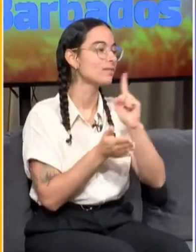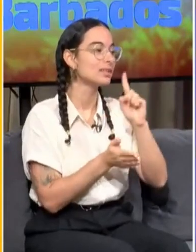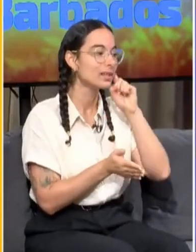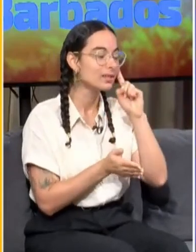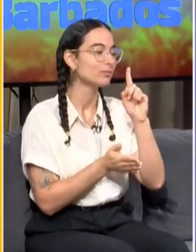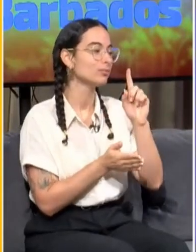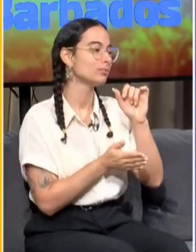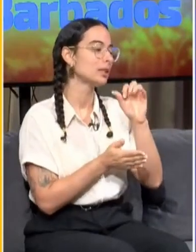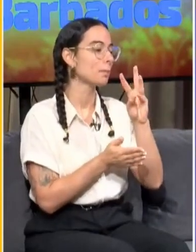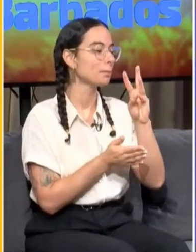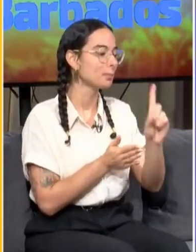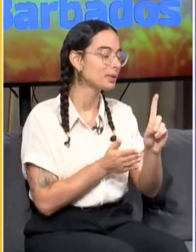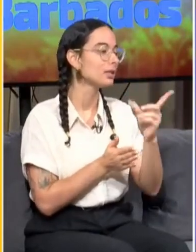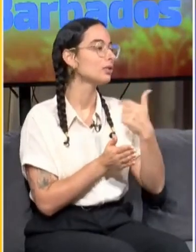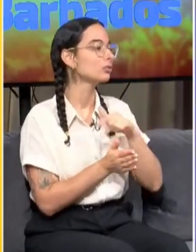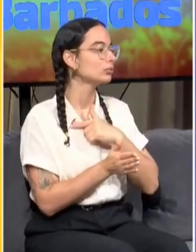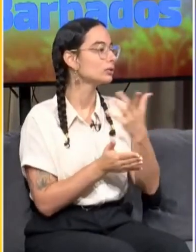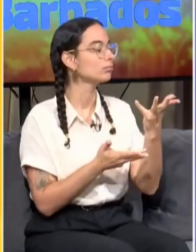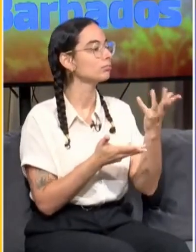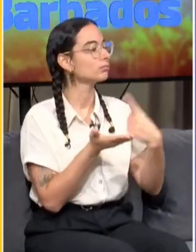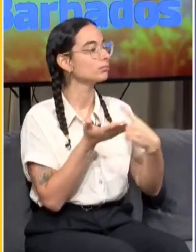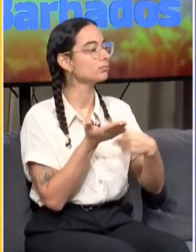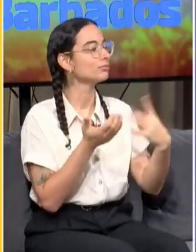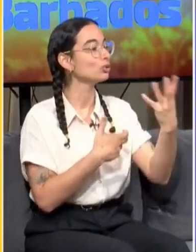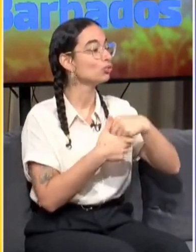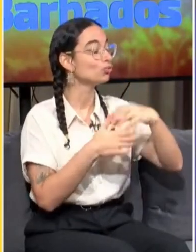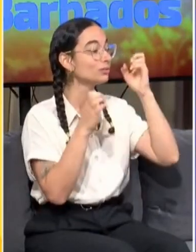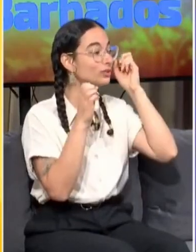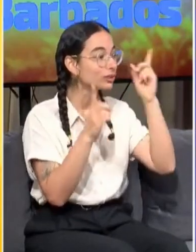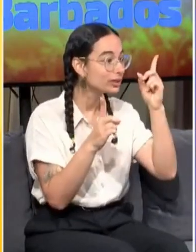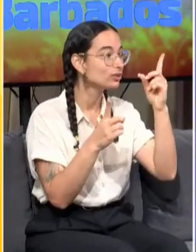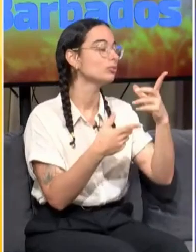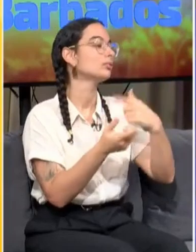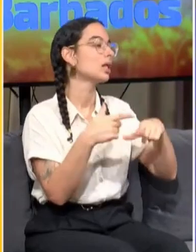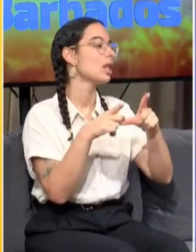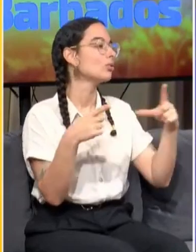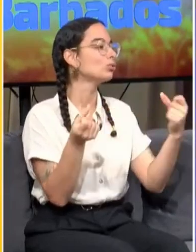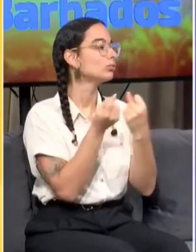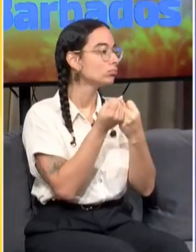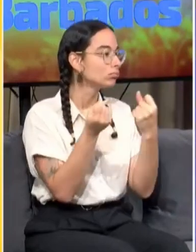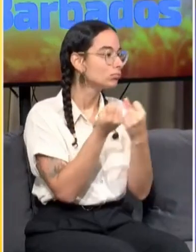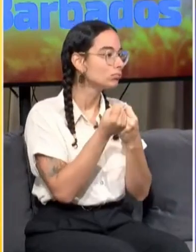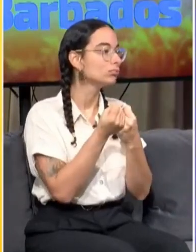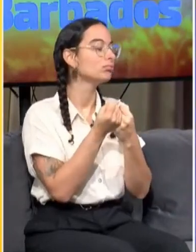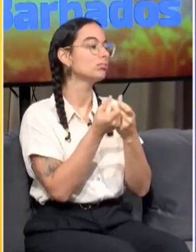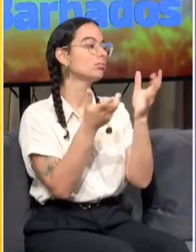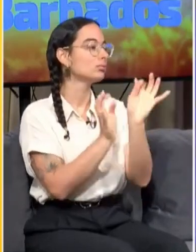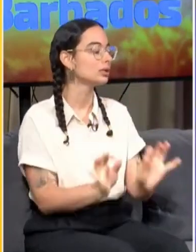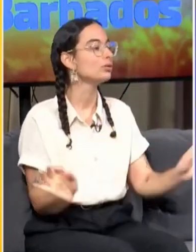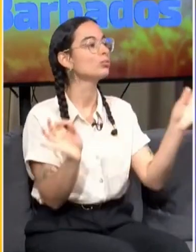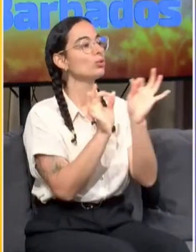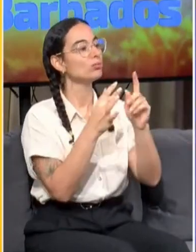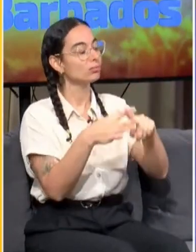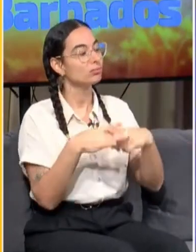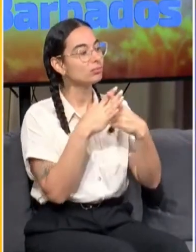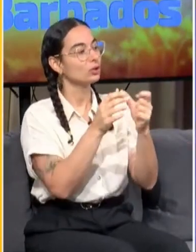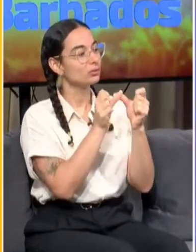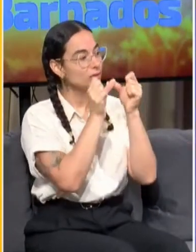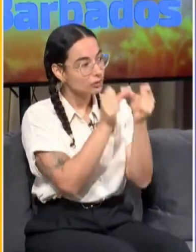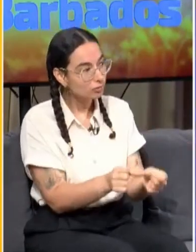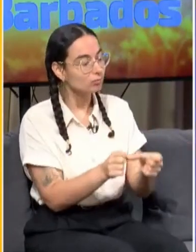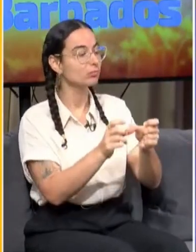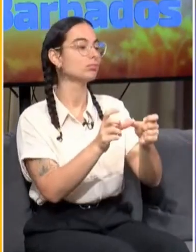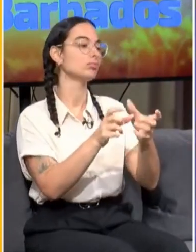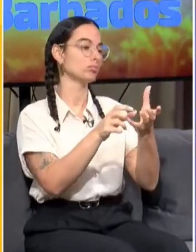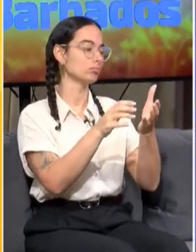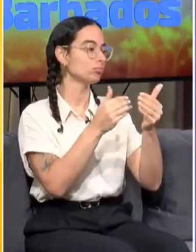inclusive education and sign language advocacy. It's important that we start and continue these conversations. It's important